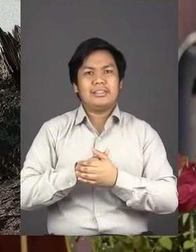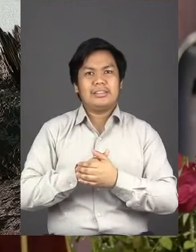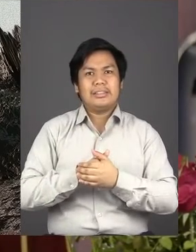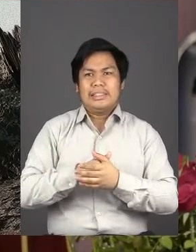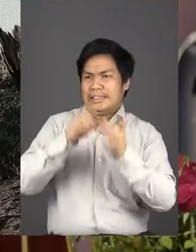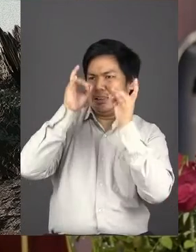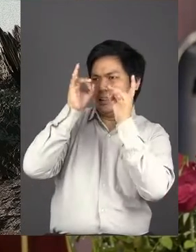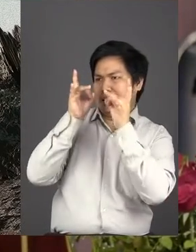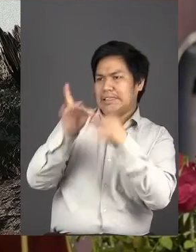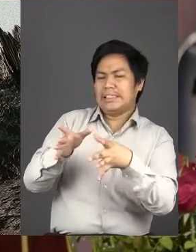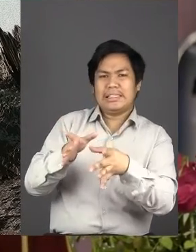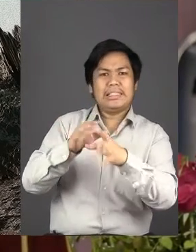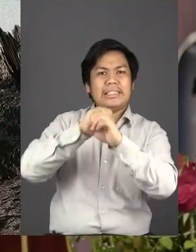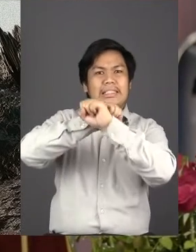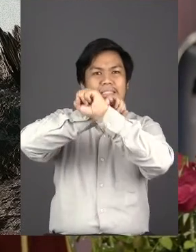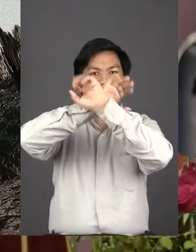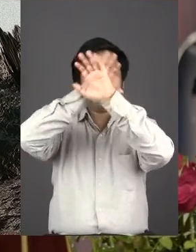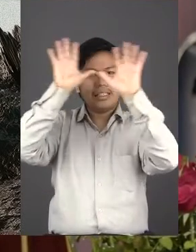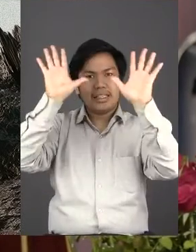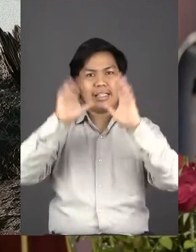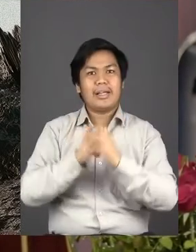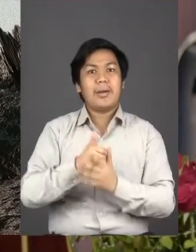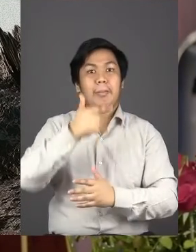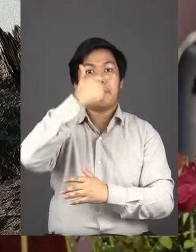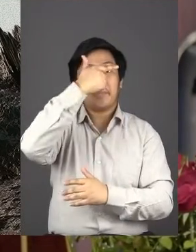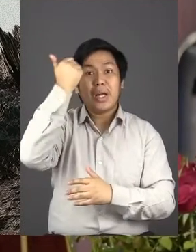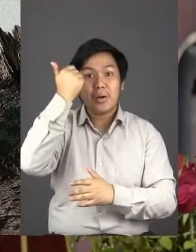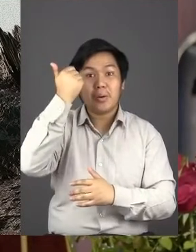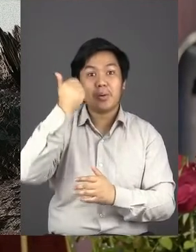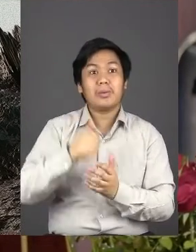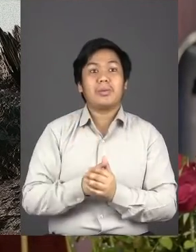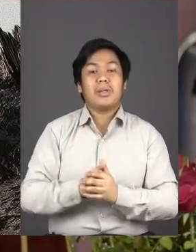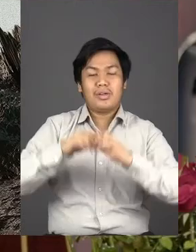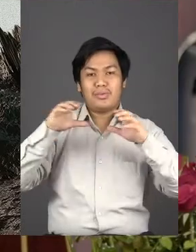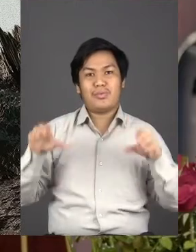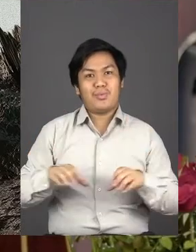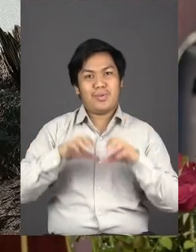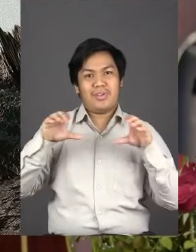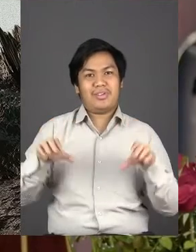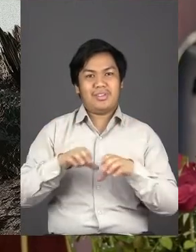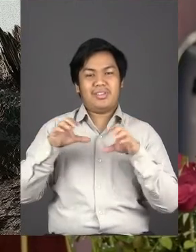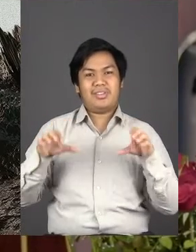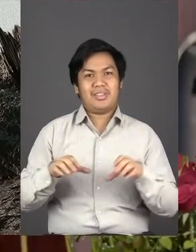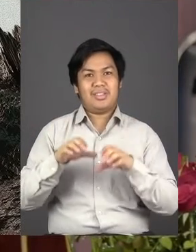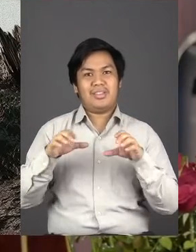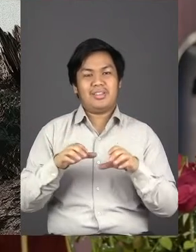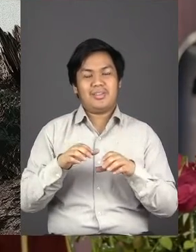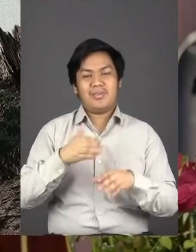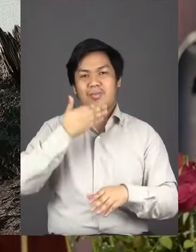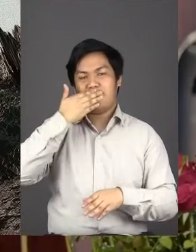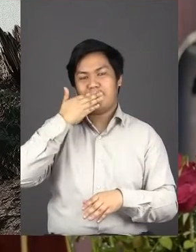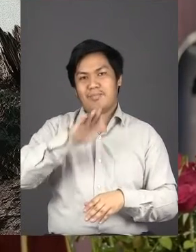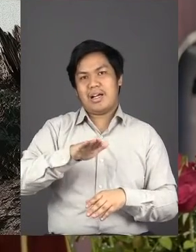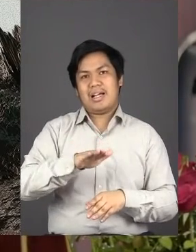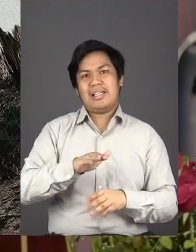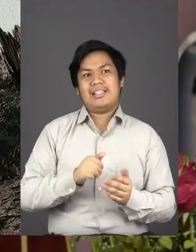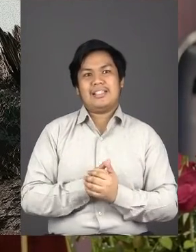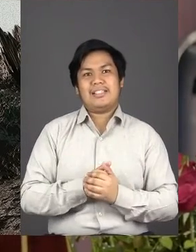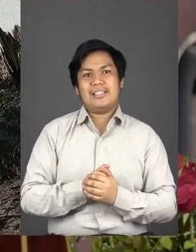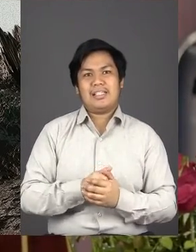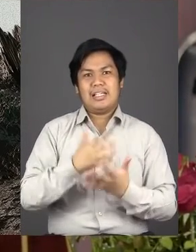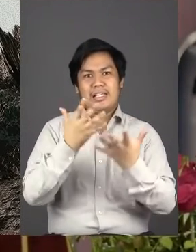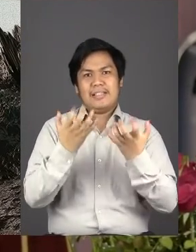rather than the light, because their works were evil. Gusto nilang